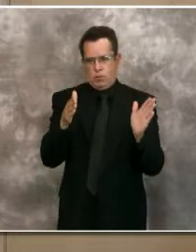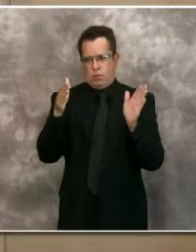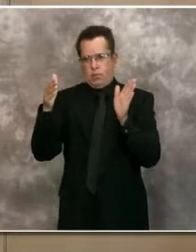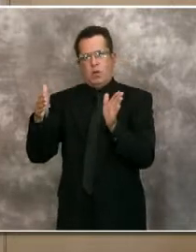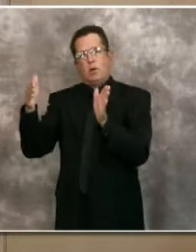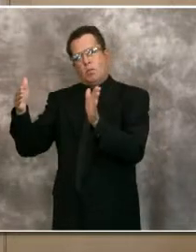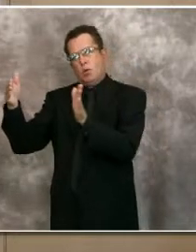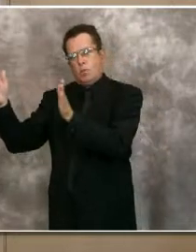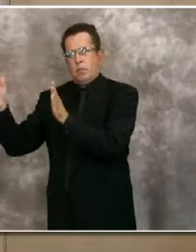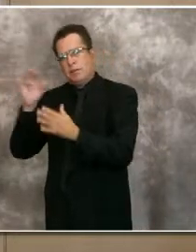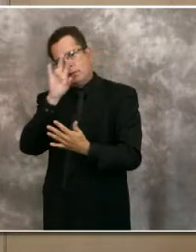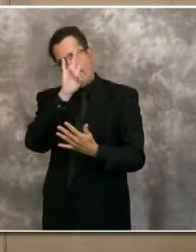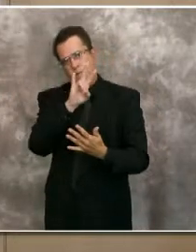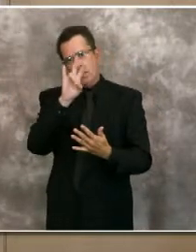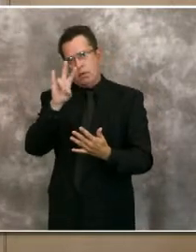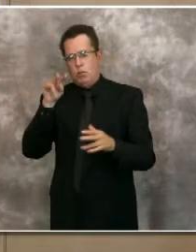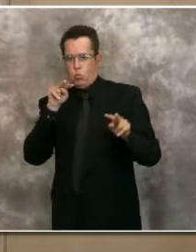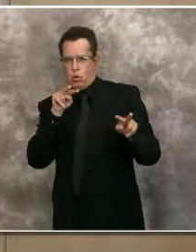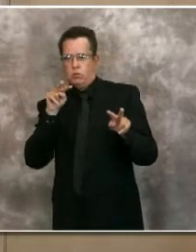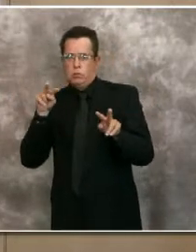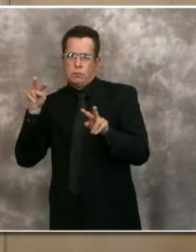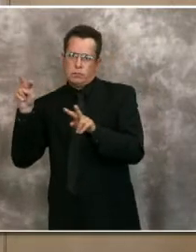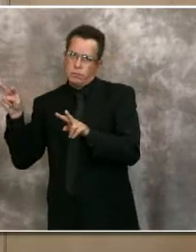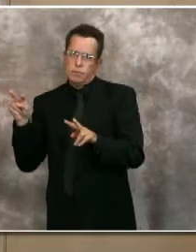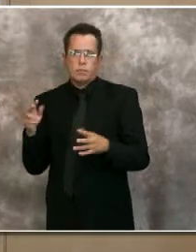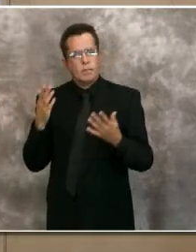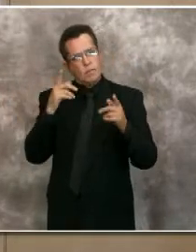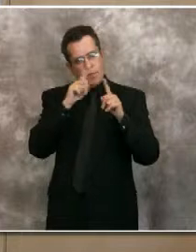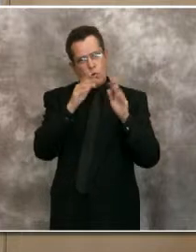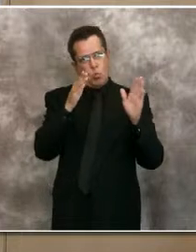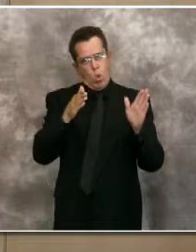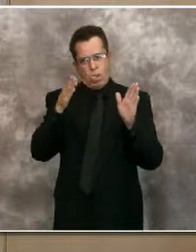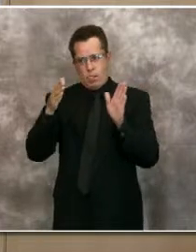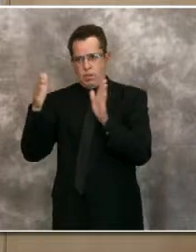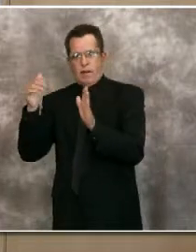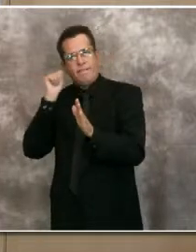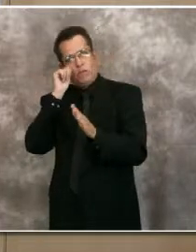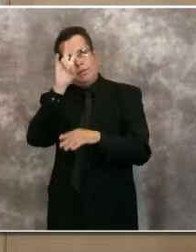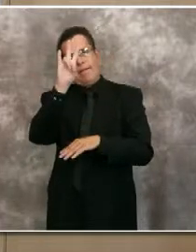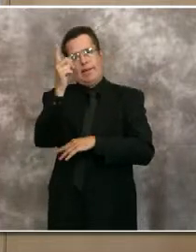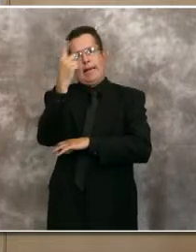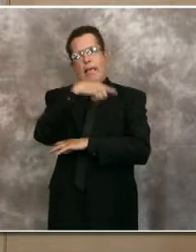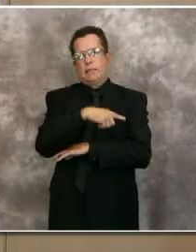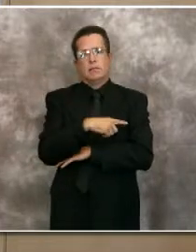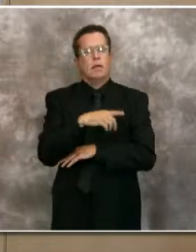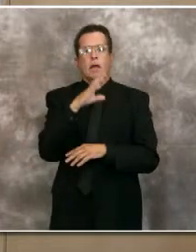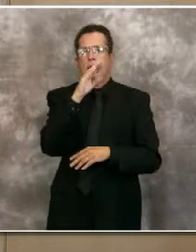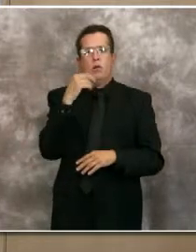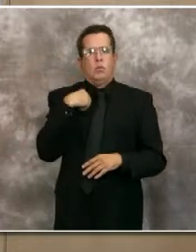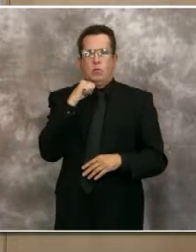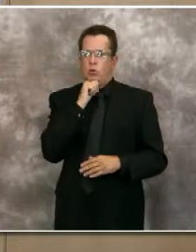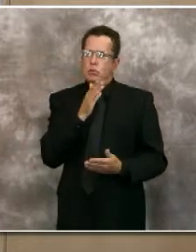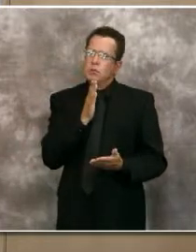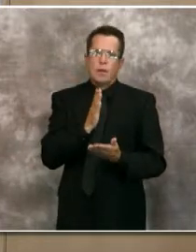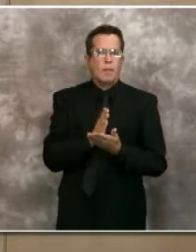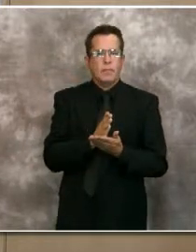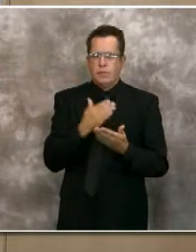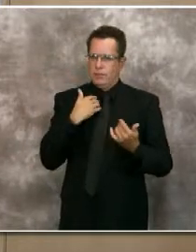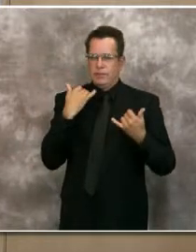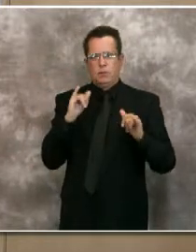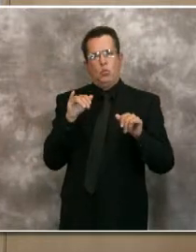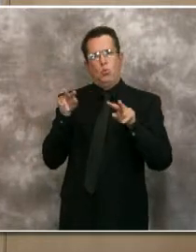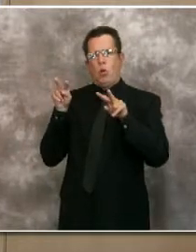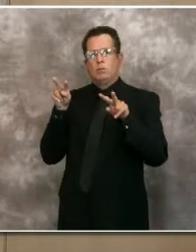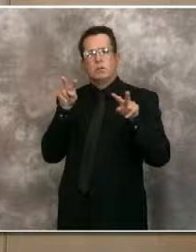7 number. But again, it's a rolling 7 days, and it doesn't stop what we do. We still are